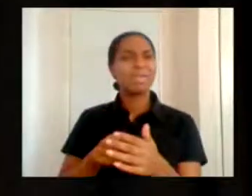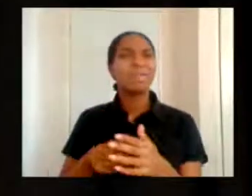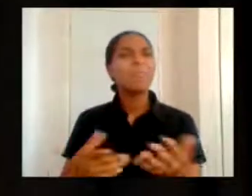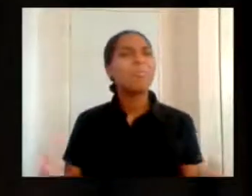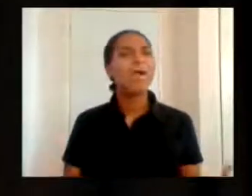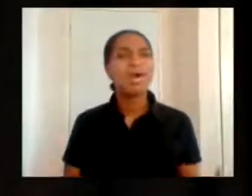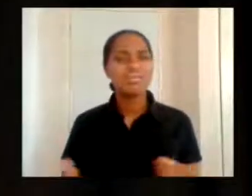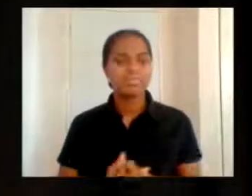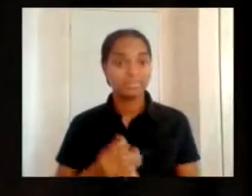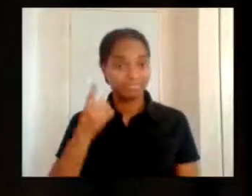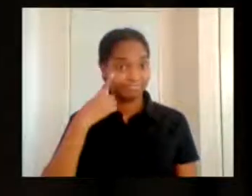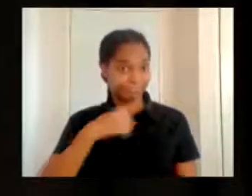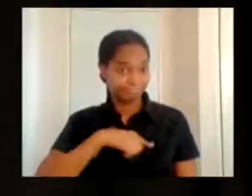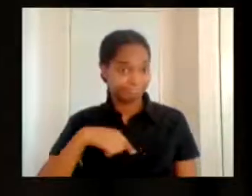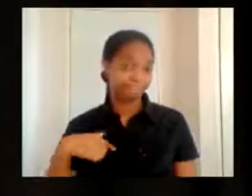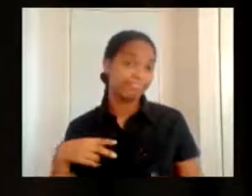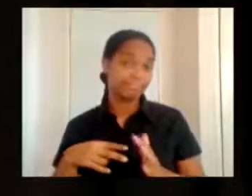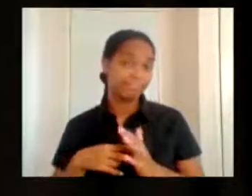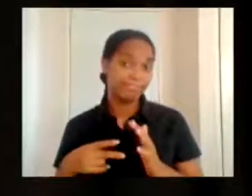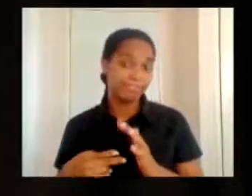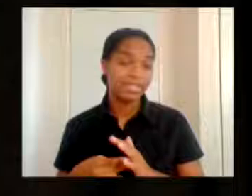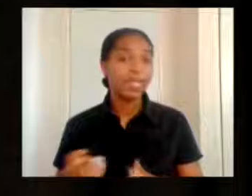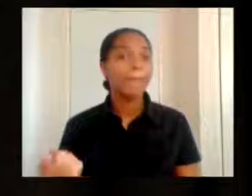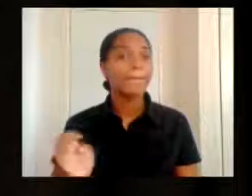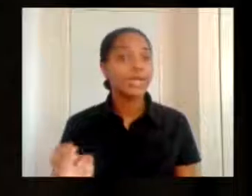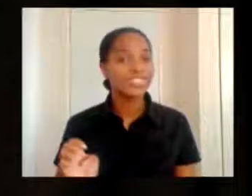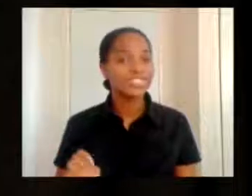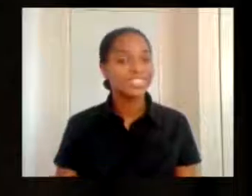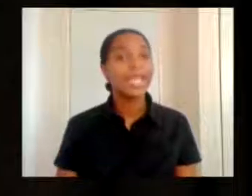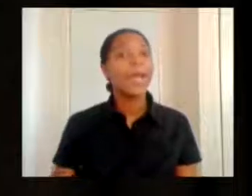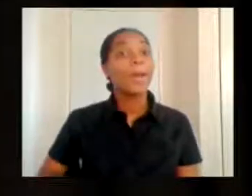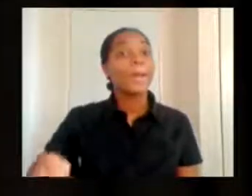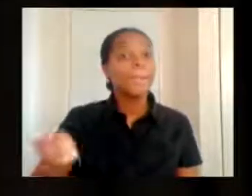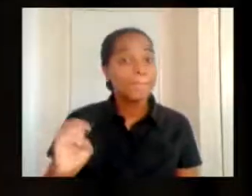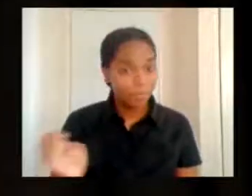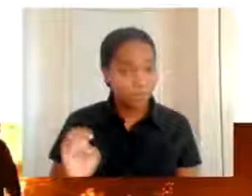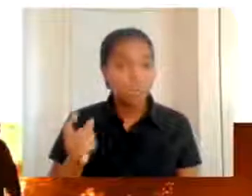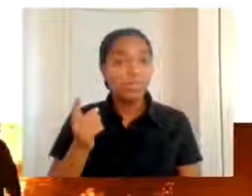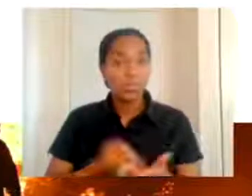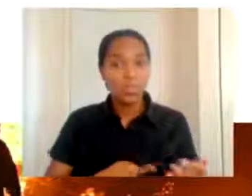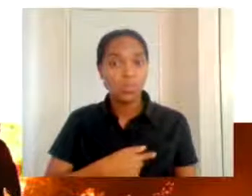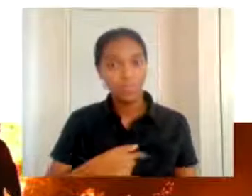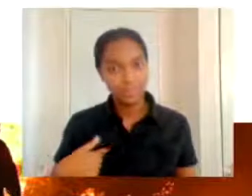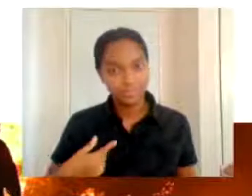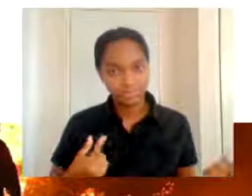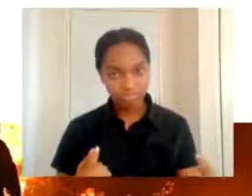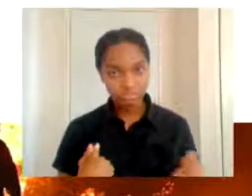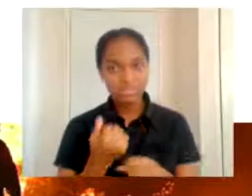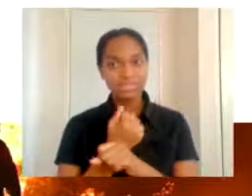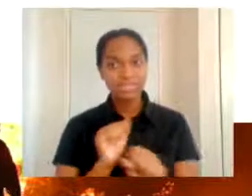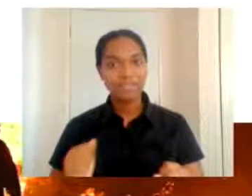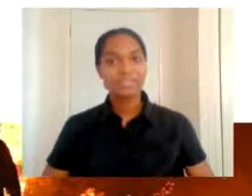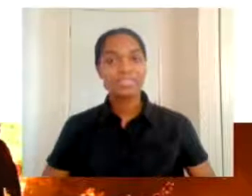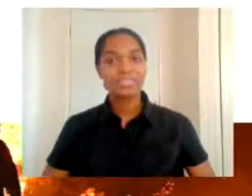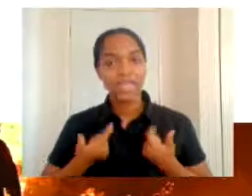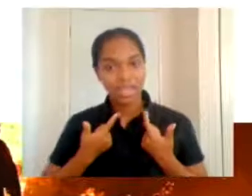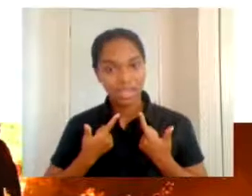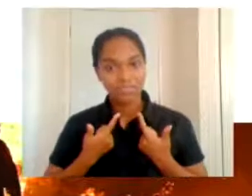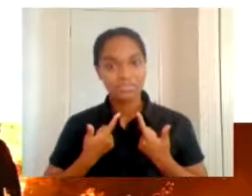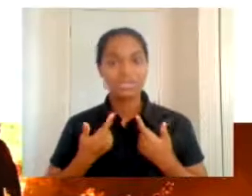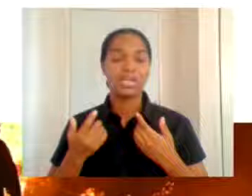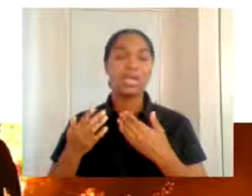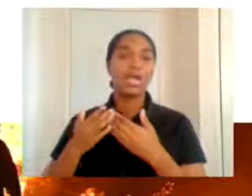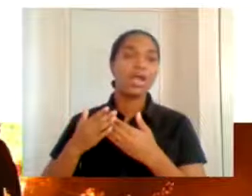us, it means emergency. Emergency is what we do. Saving lives, our way of